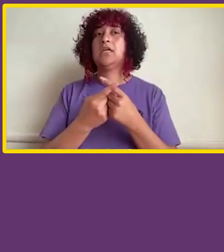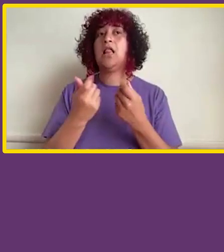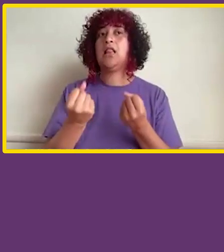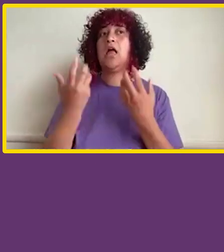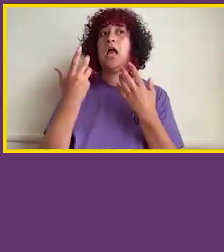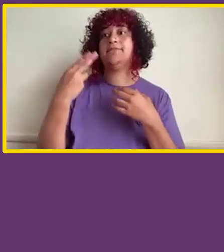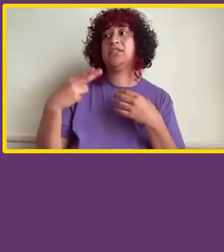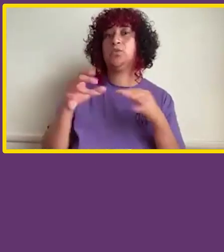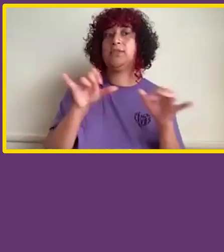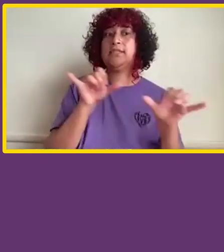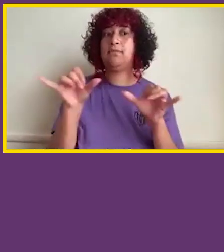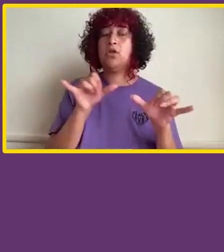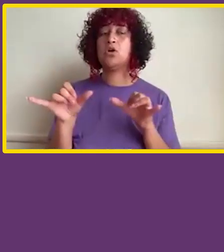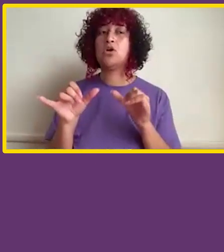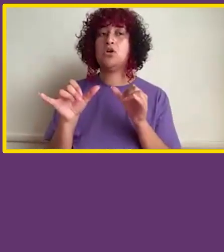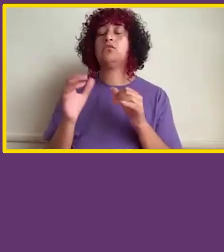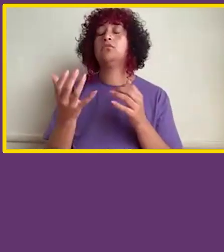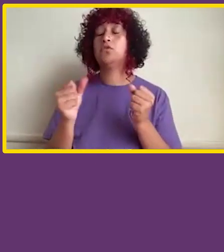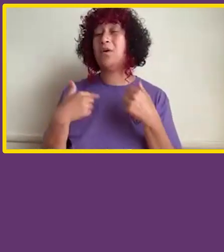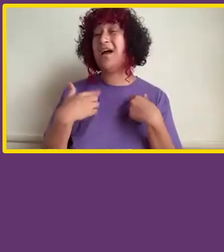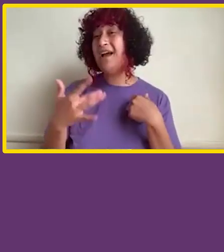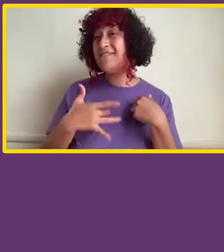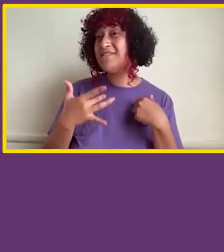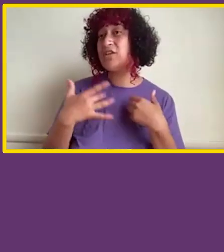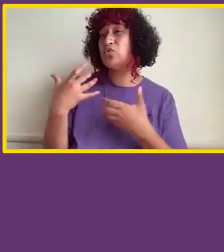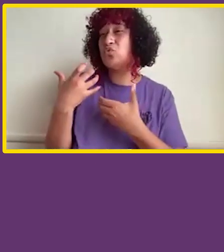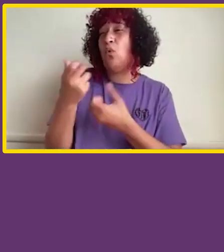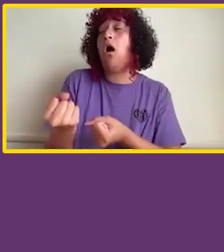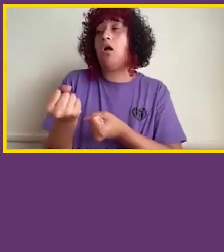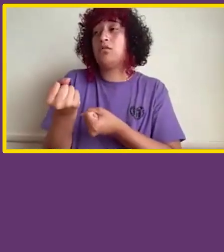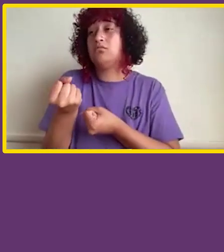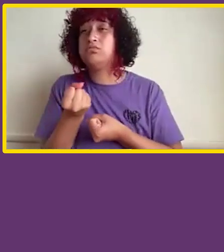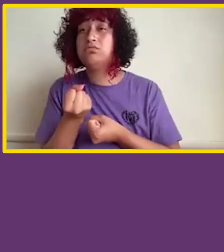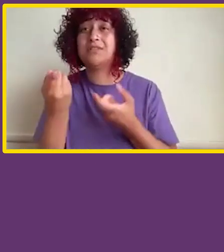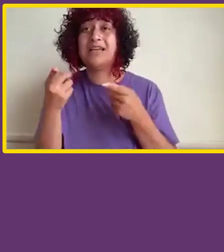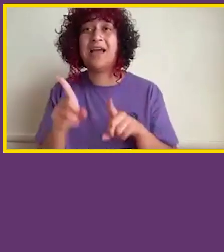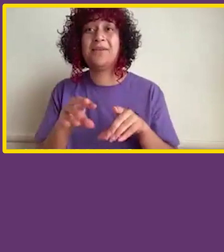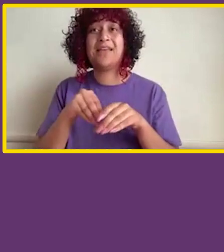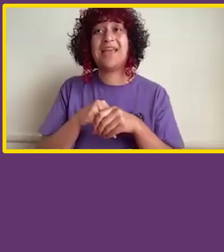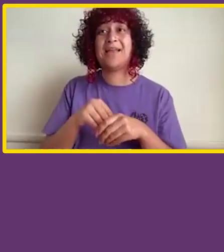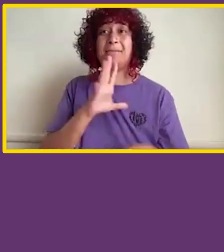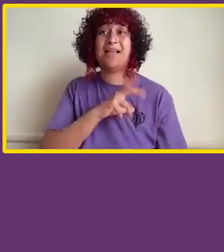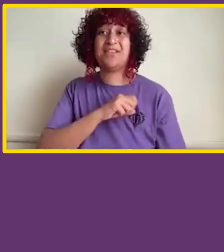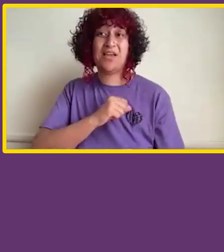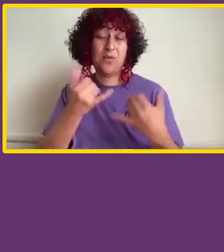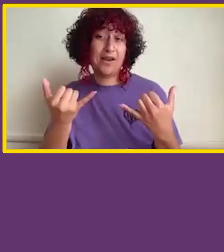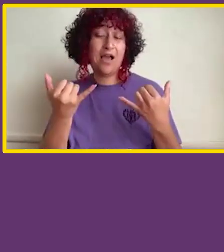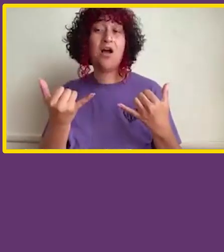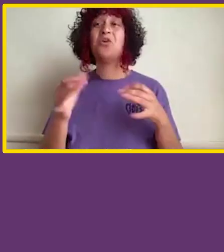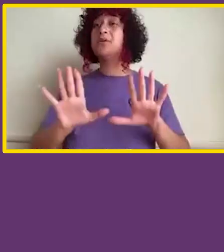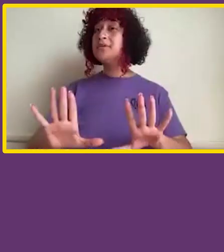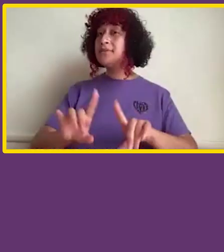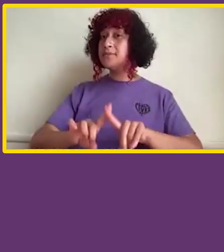two. And so I do feel a very strong pull to what is happening in Palestine right now. And I